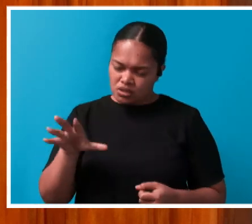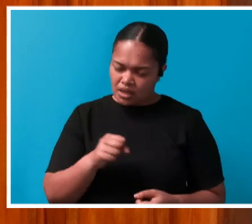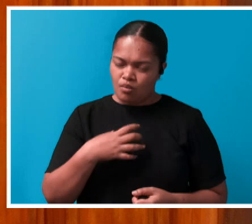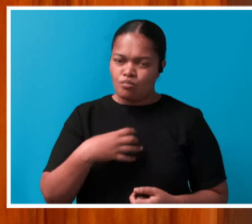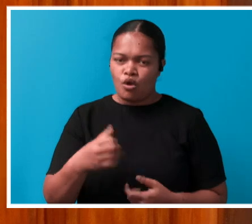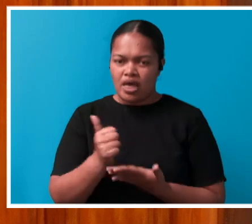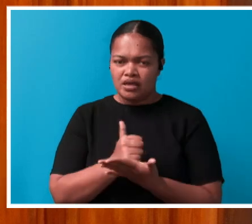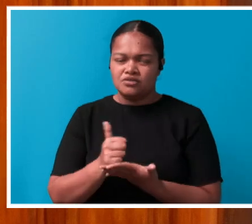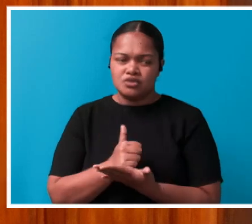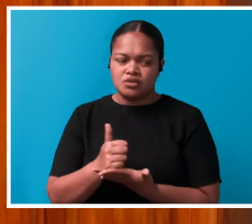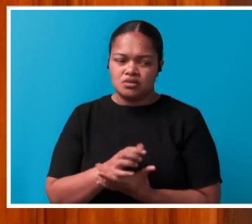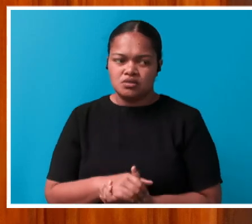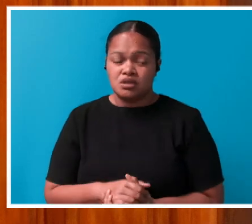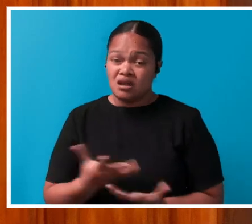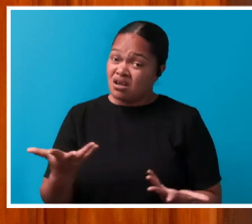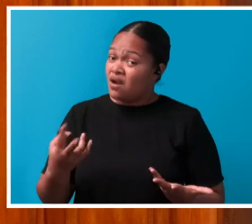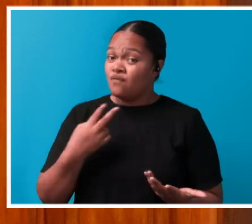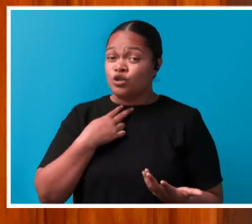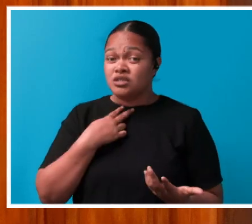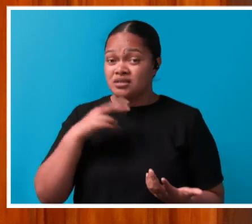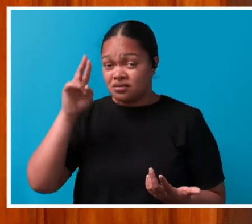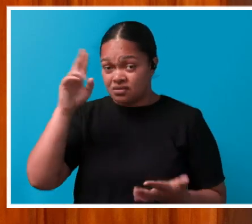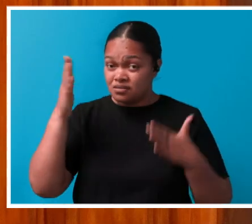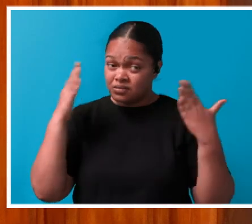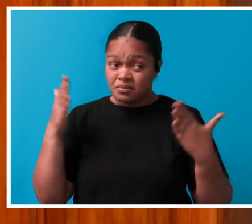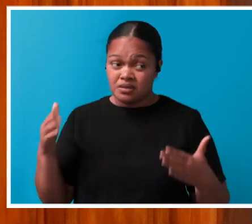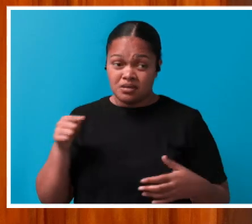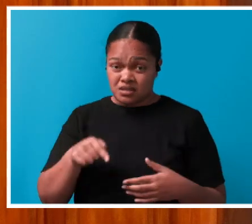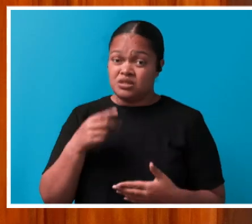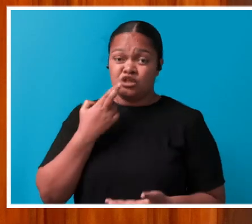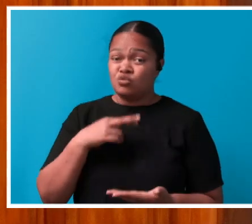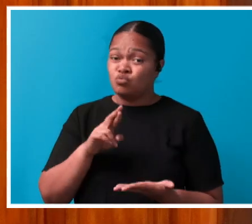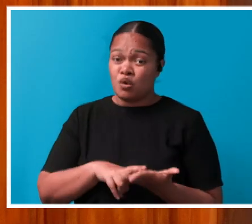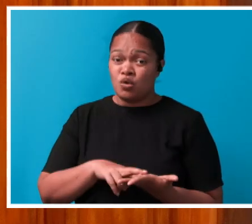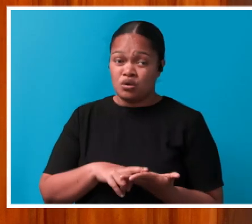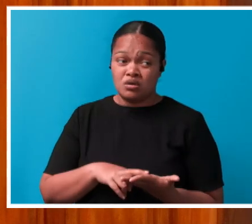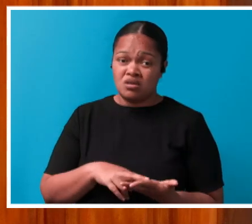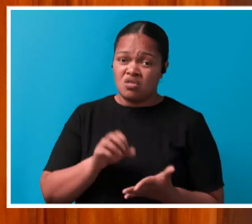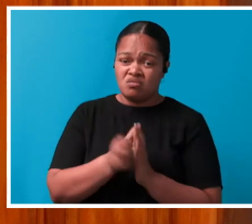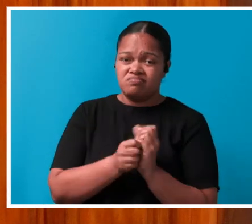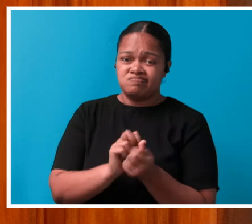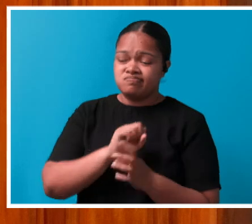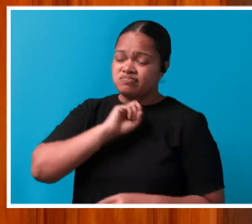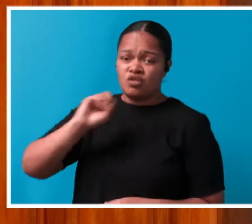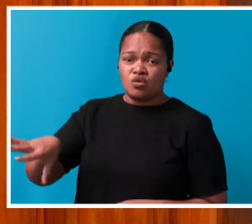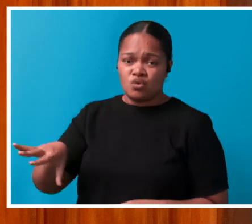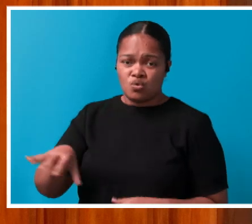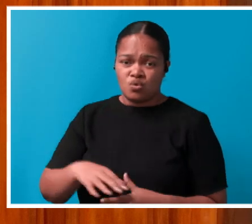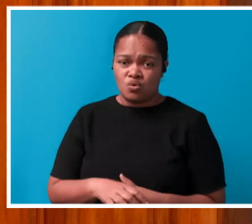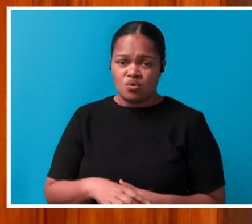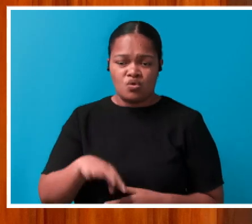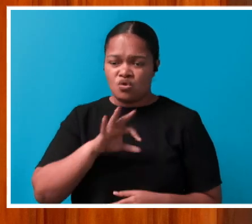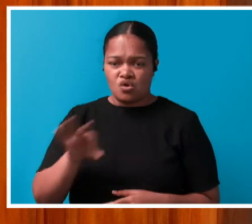action. Unfortunately, Mr. Speaker, sir, this report was thrown out and not adopted by the